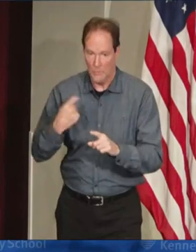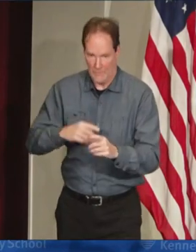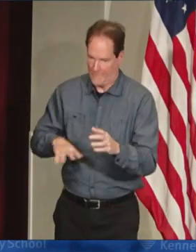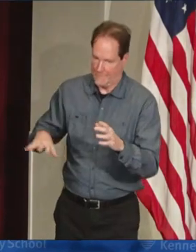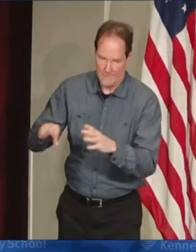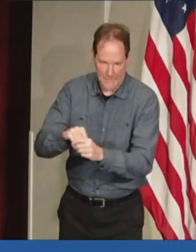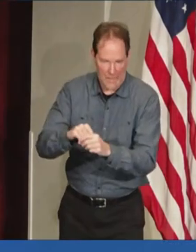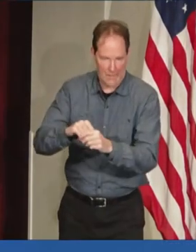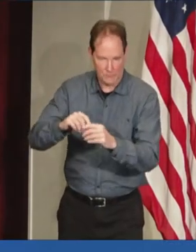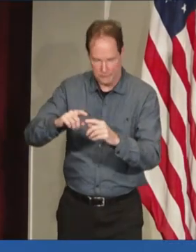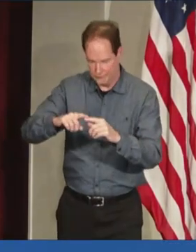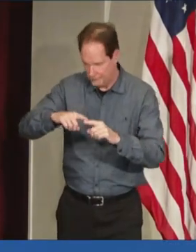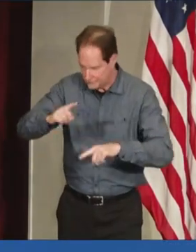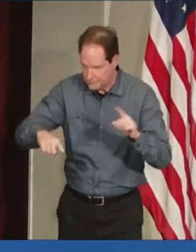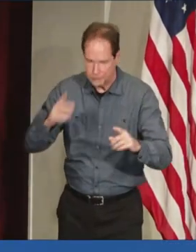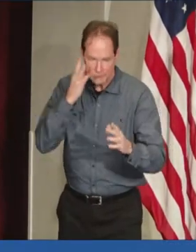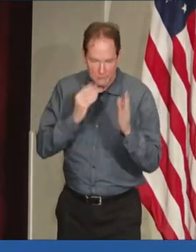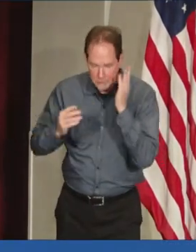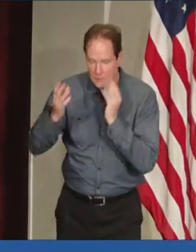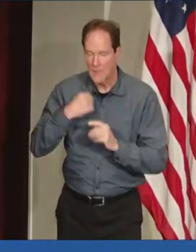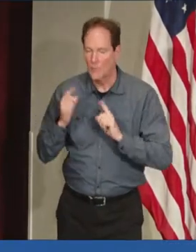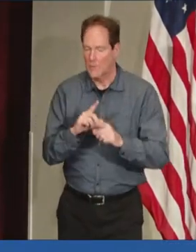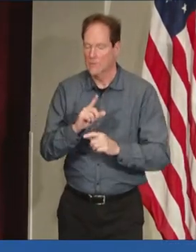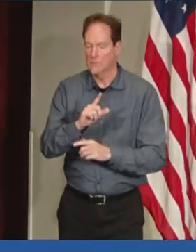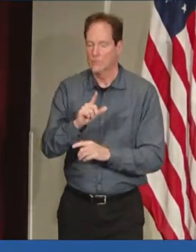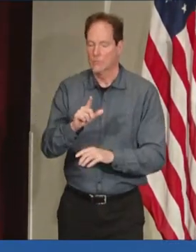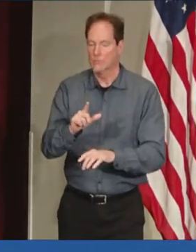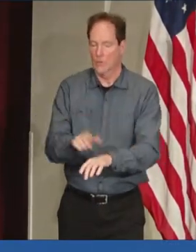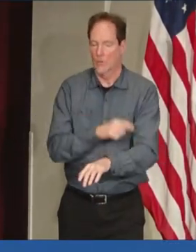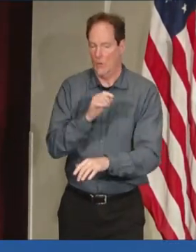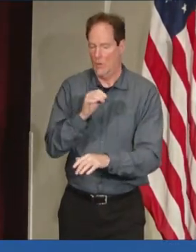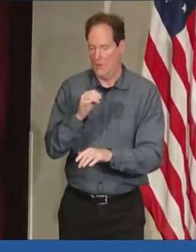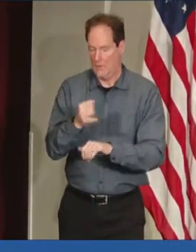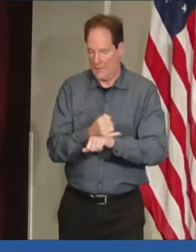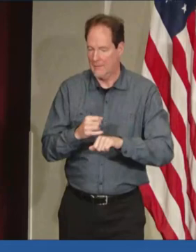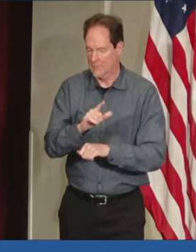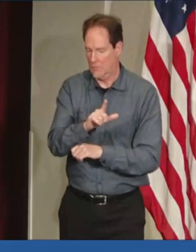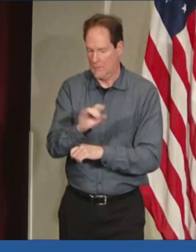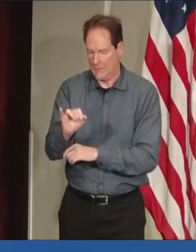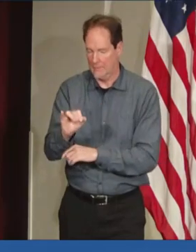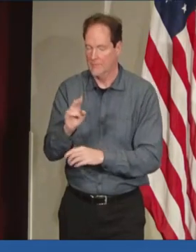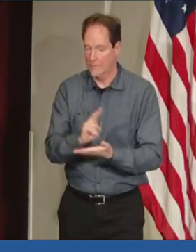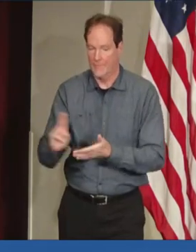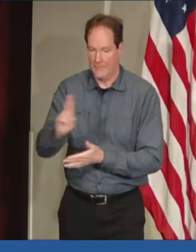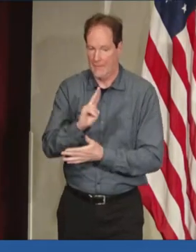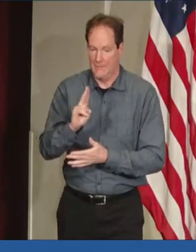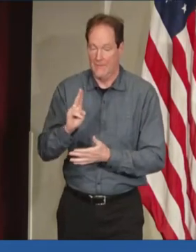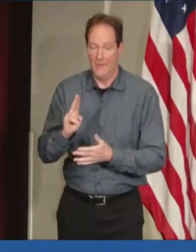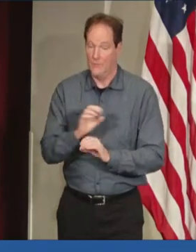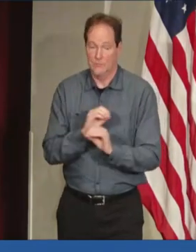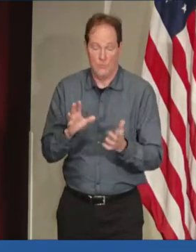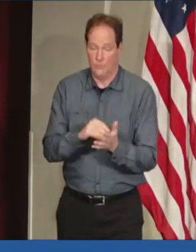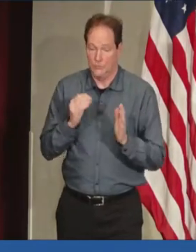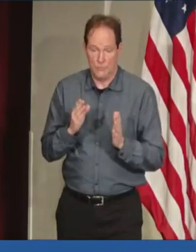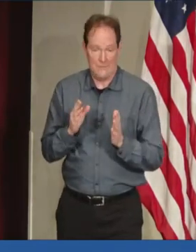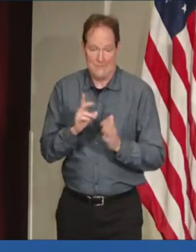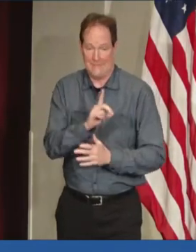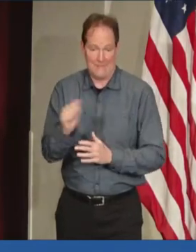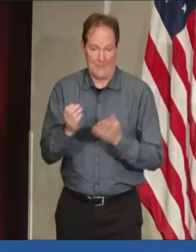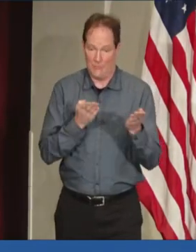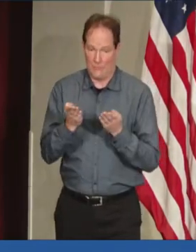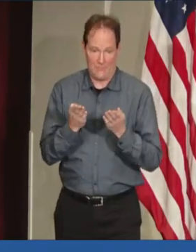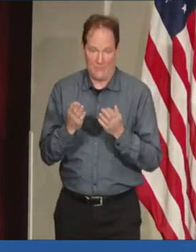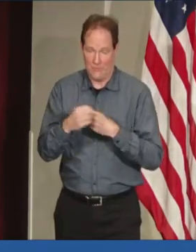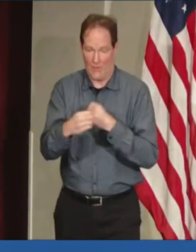then, like, I went to Long Island University in Brooklyn, and there was no disabled student service office. And there were